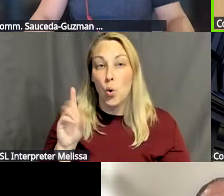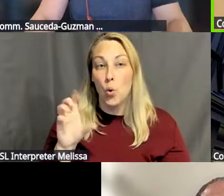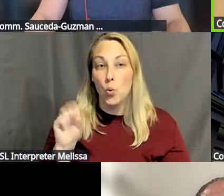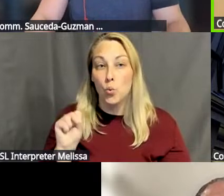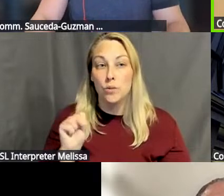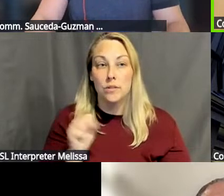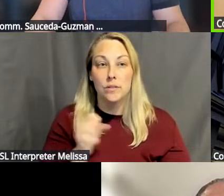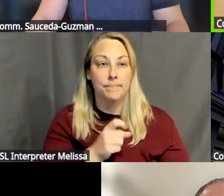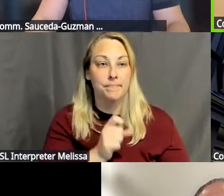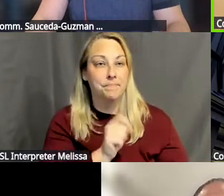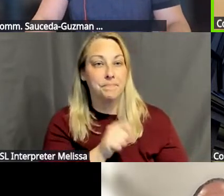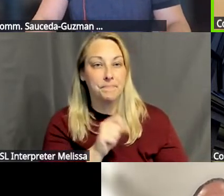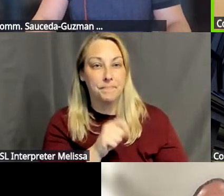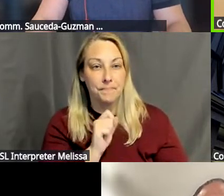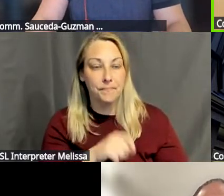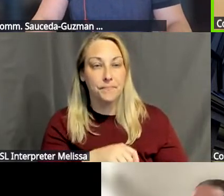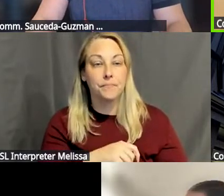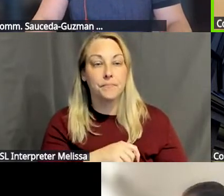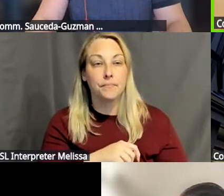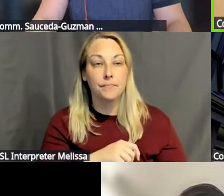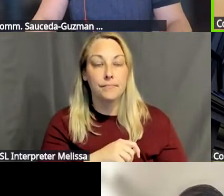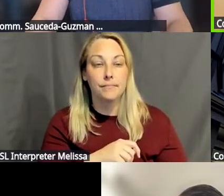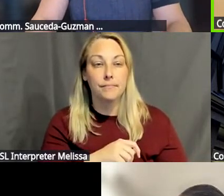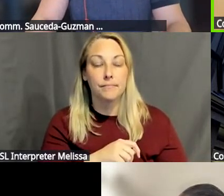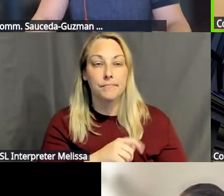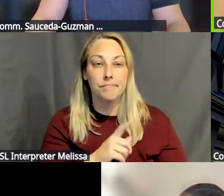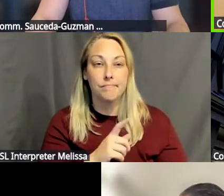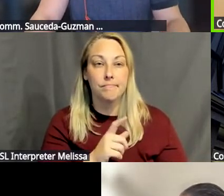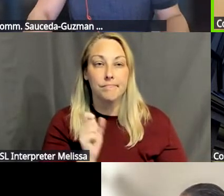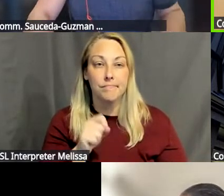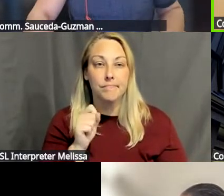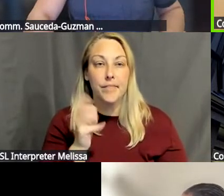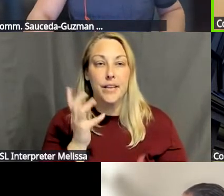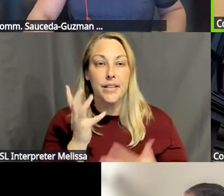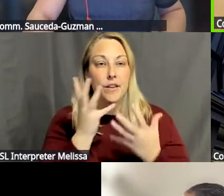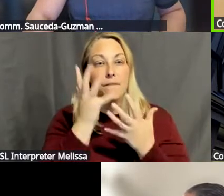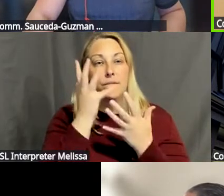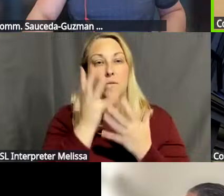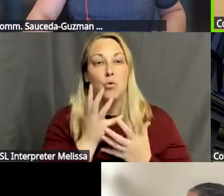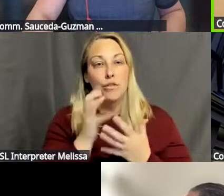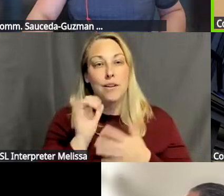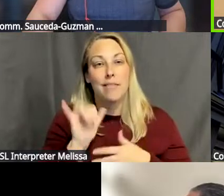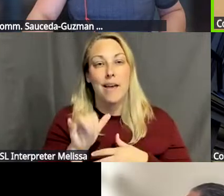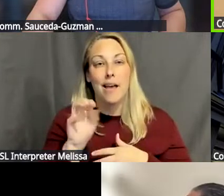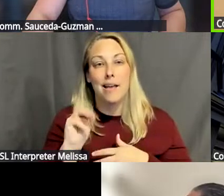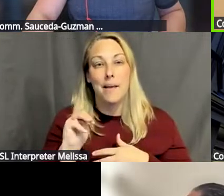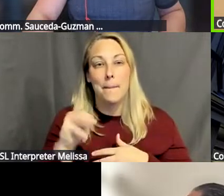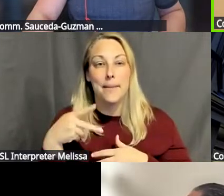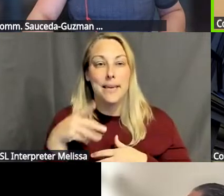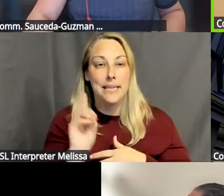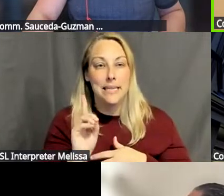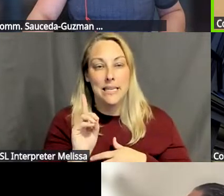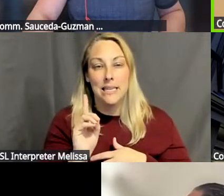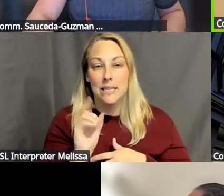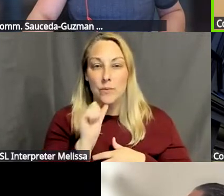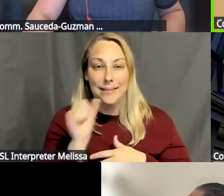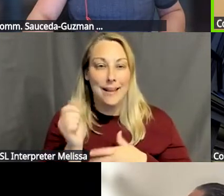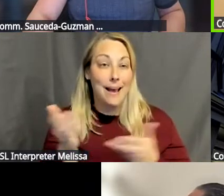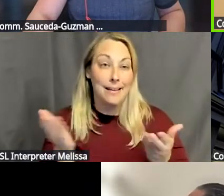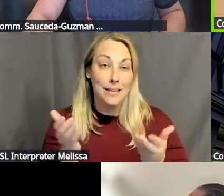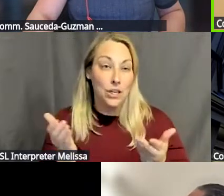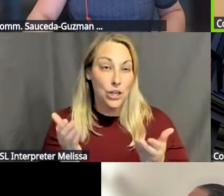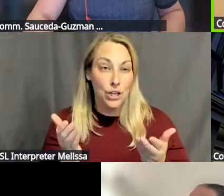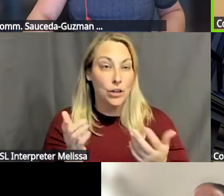Yes, it's unfortunate that the MPD wasn't here, but I